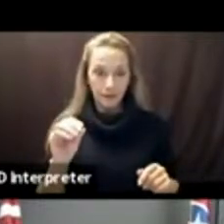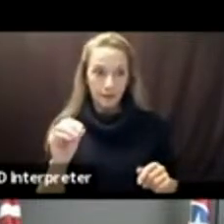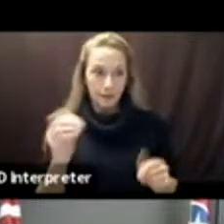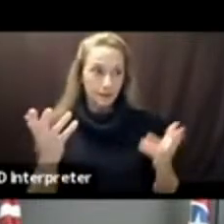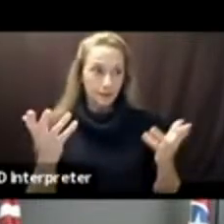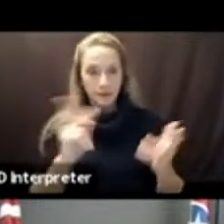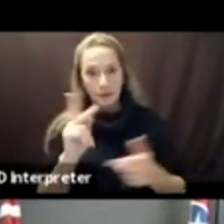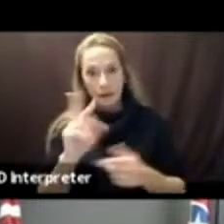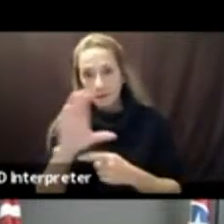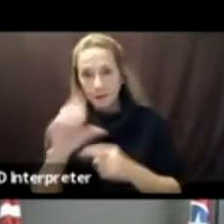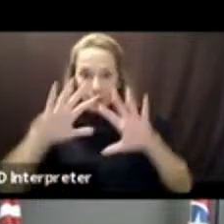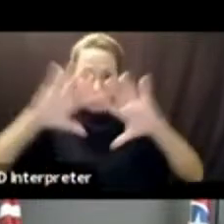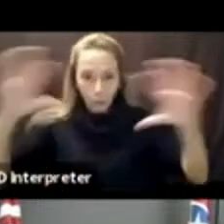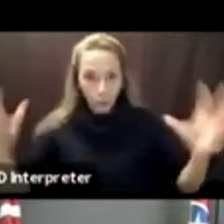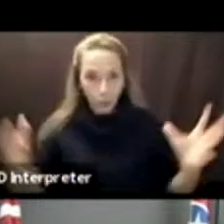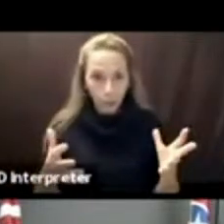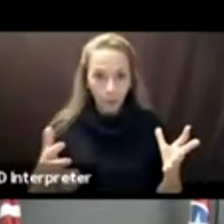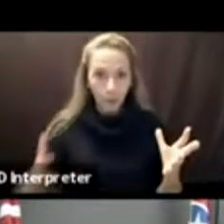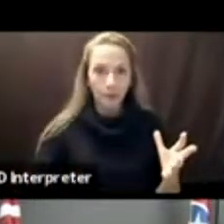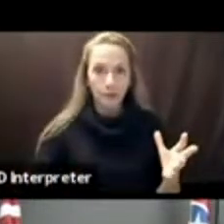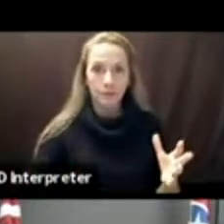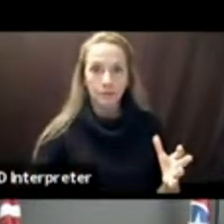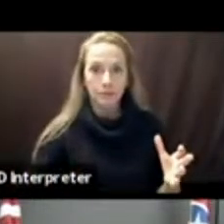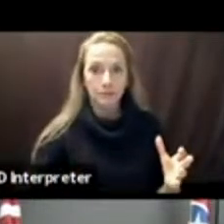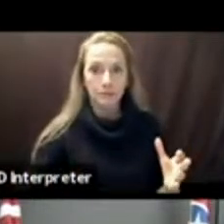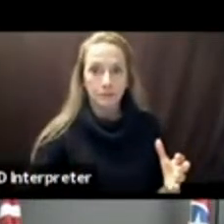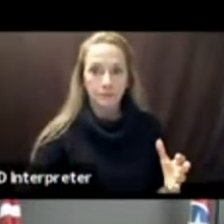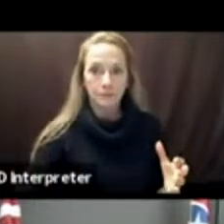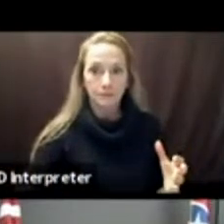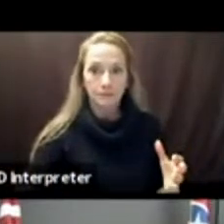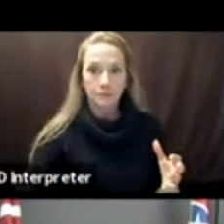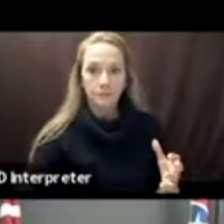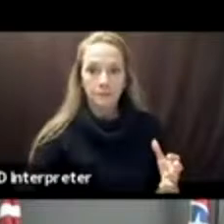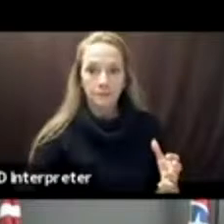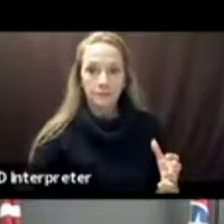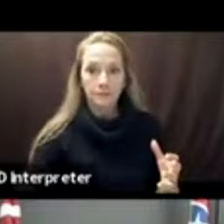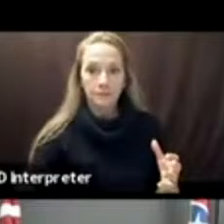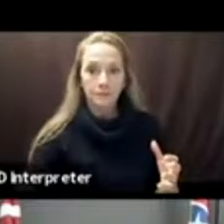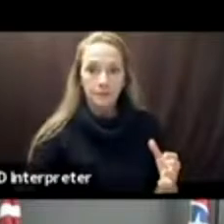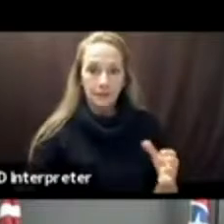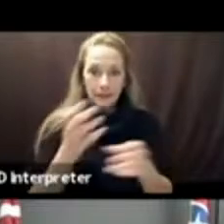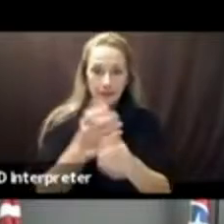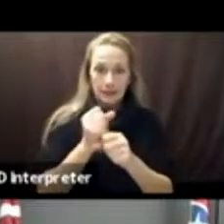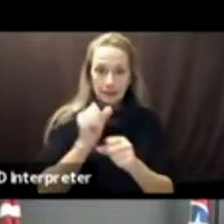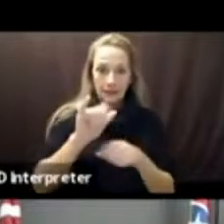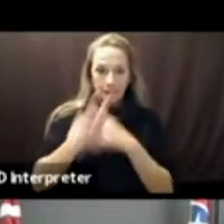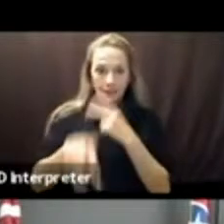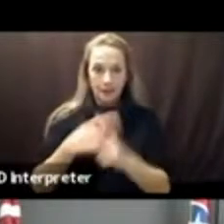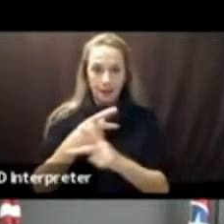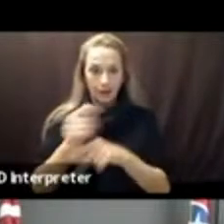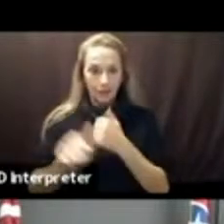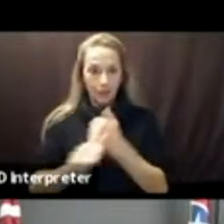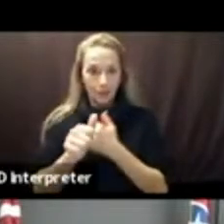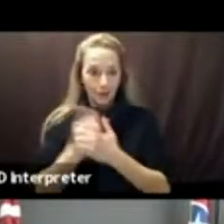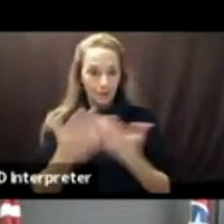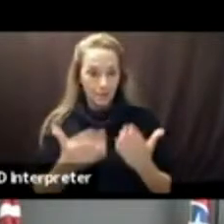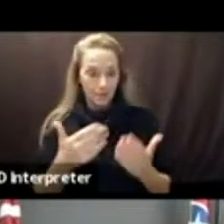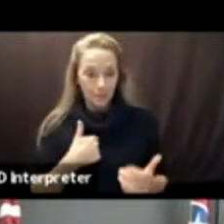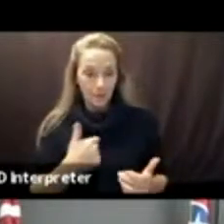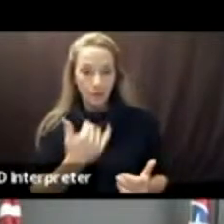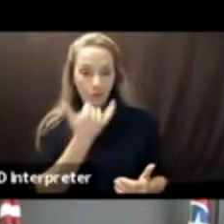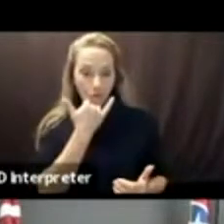the Knox County group receive these threats. I may be wrong on that, but I thought everybody received them. It's